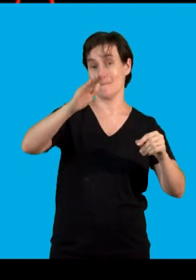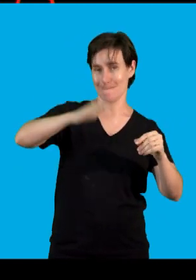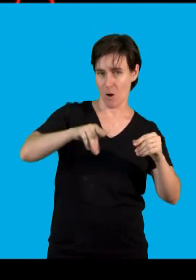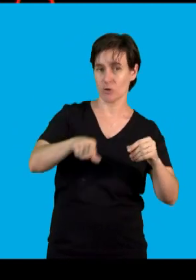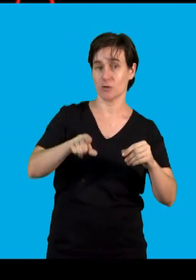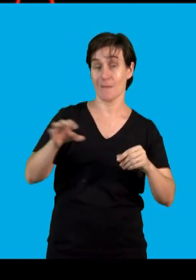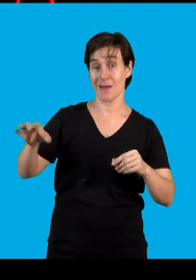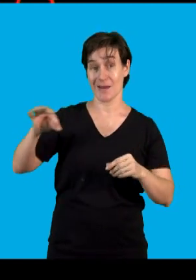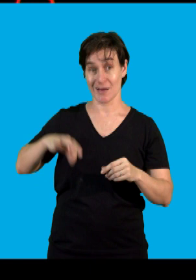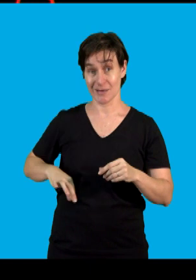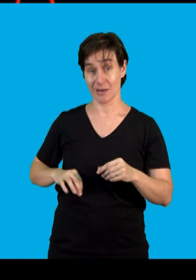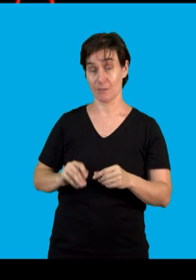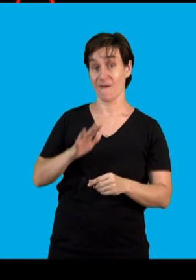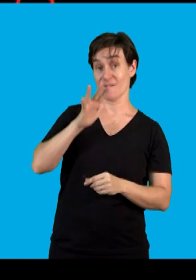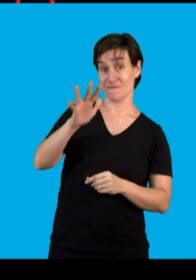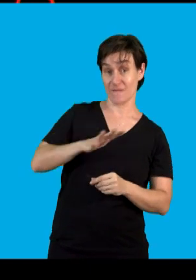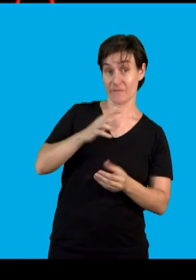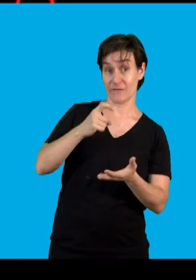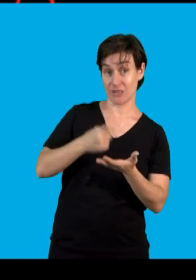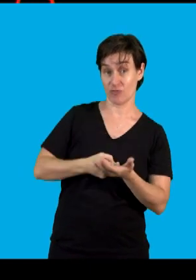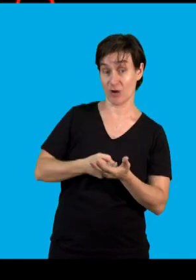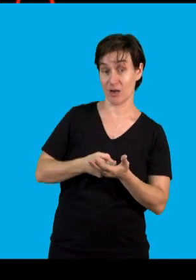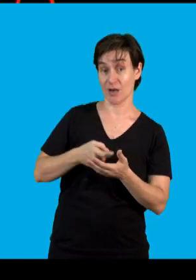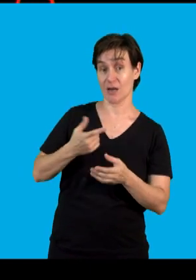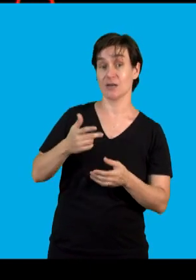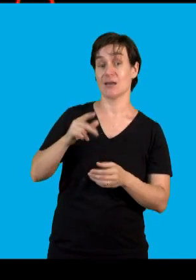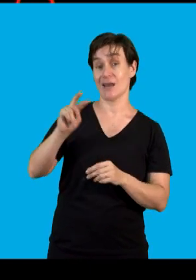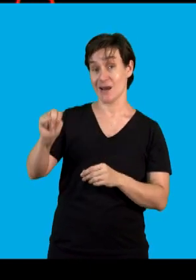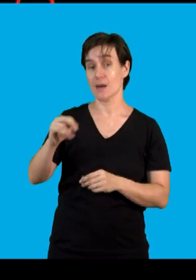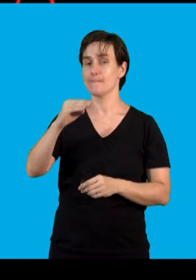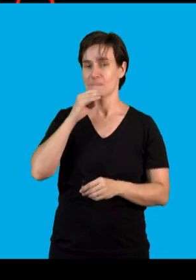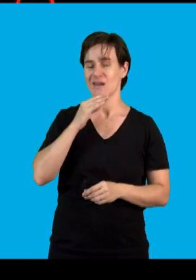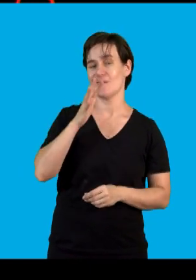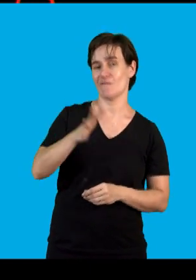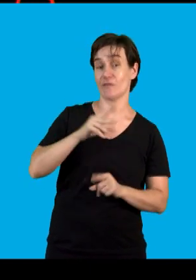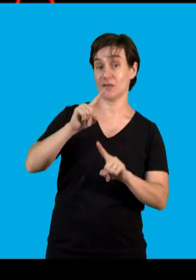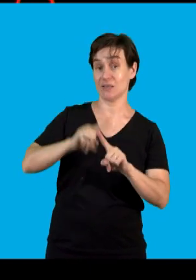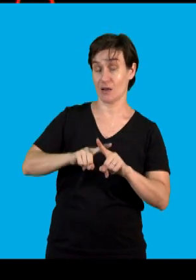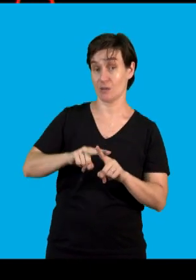is 15N, and that is then 15 times